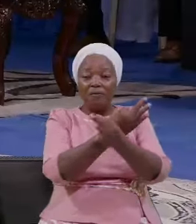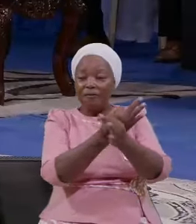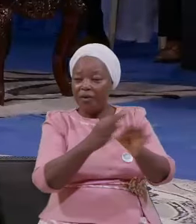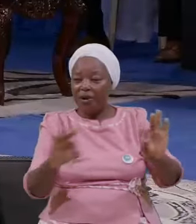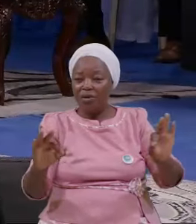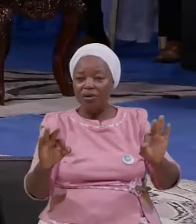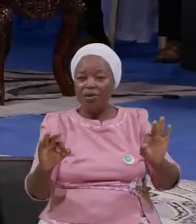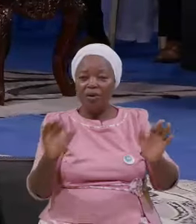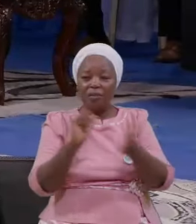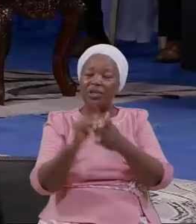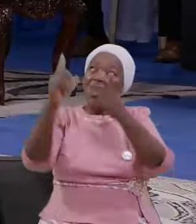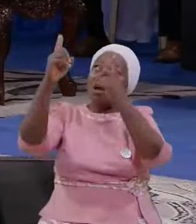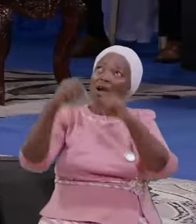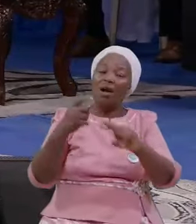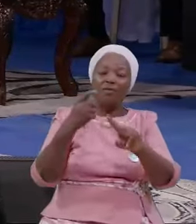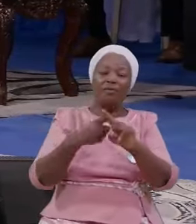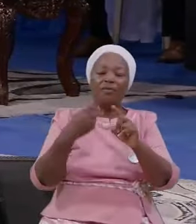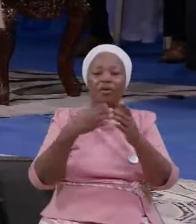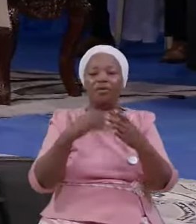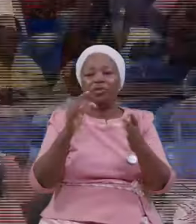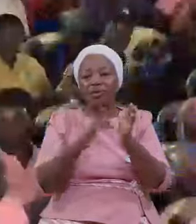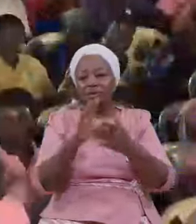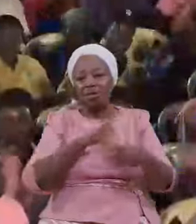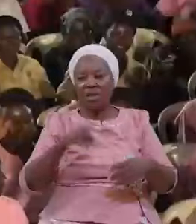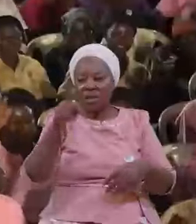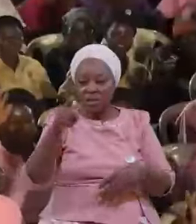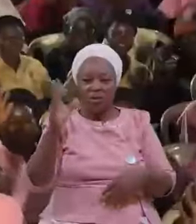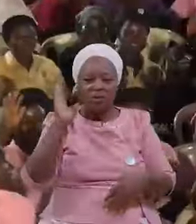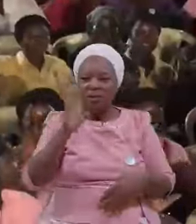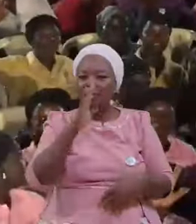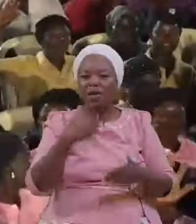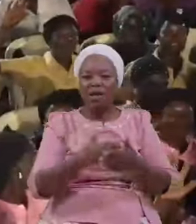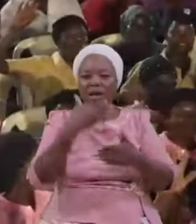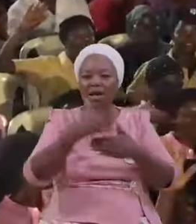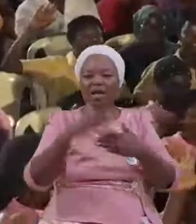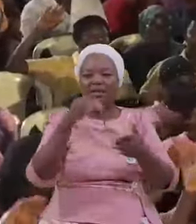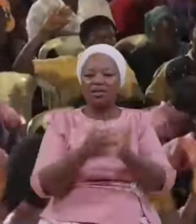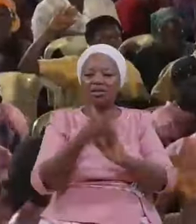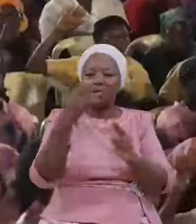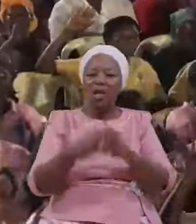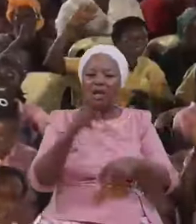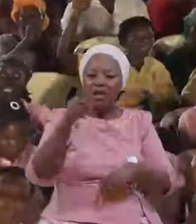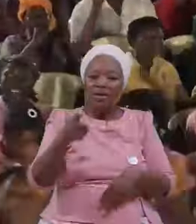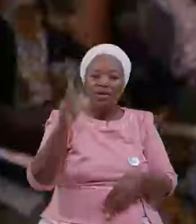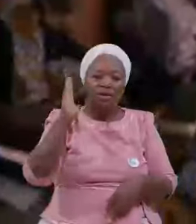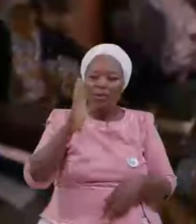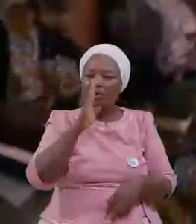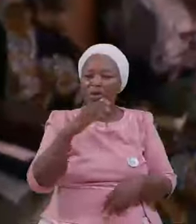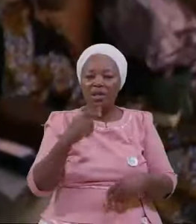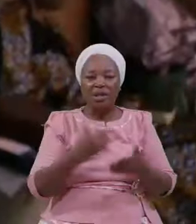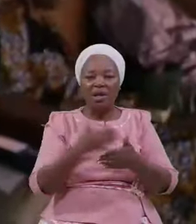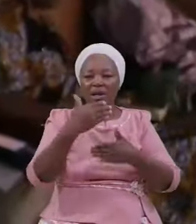from Christ. You will be the next. You will be the next.